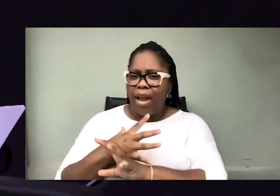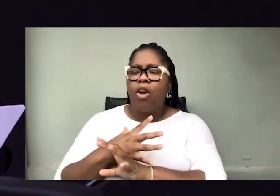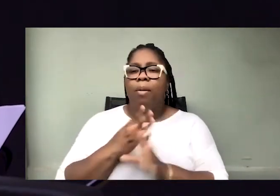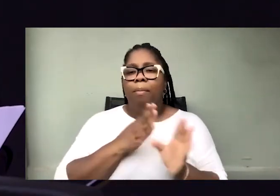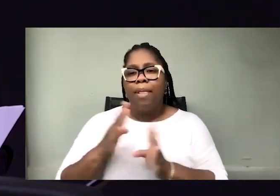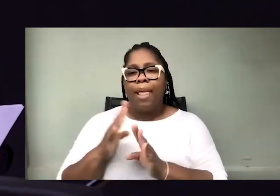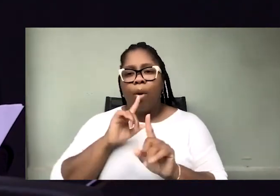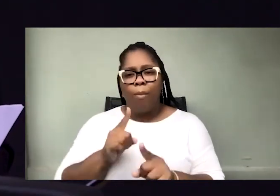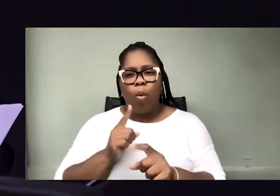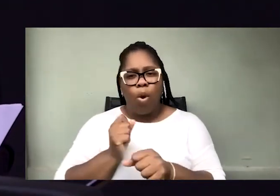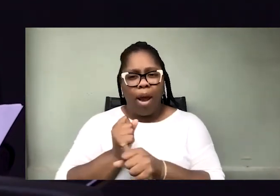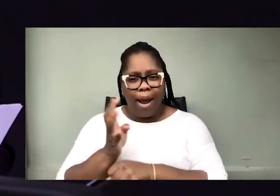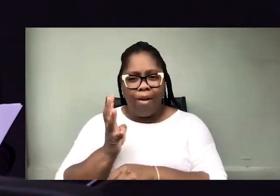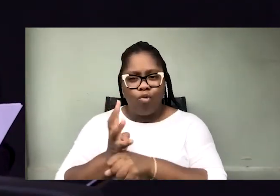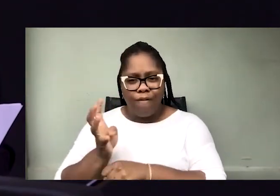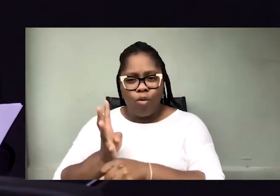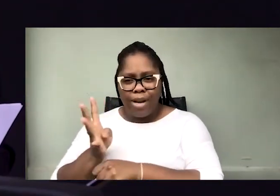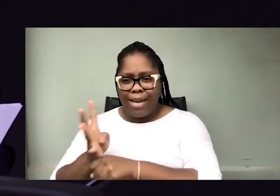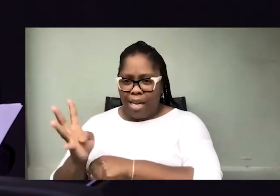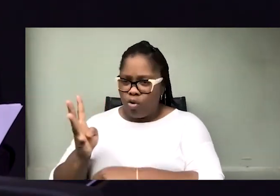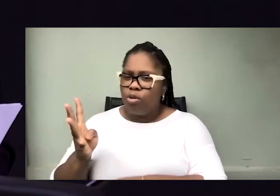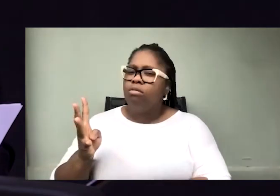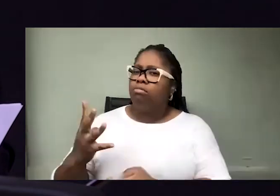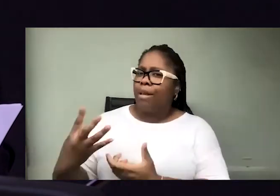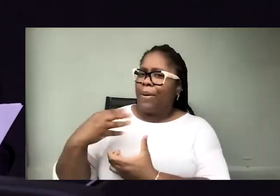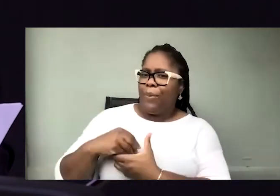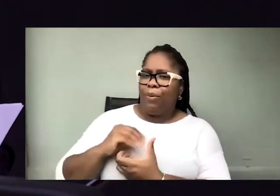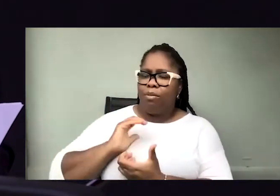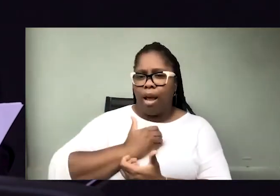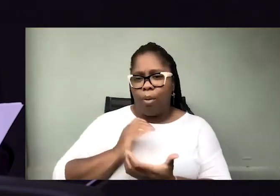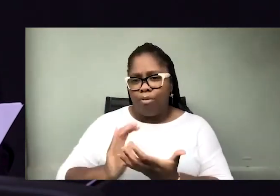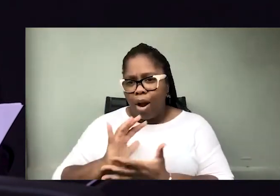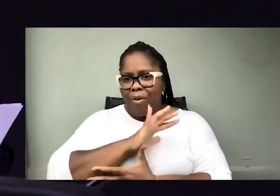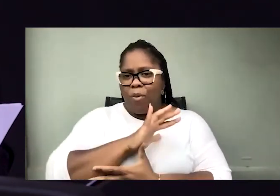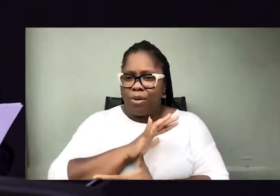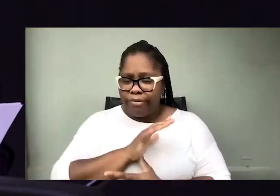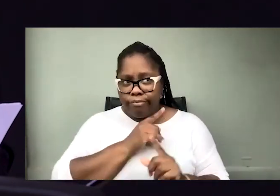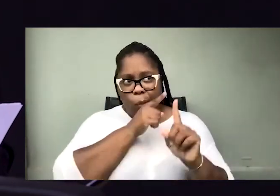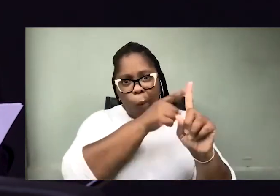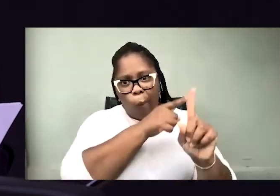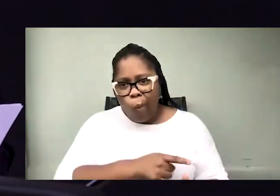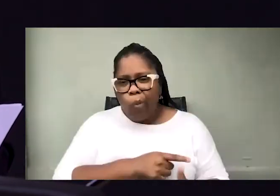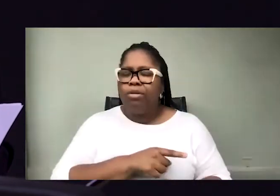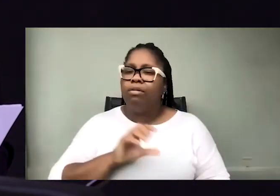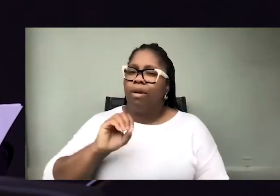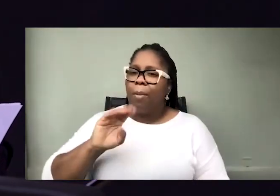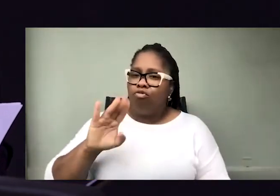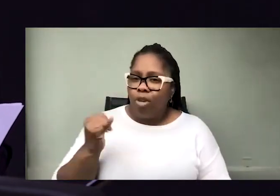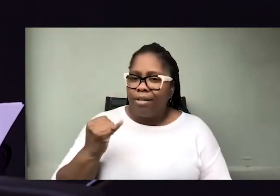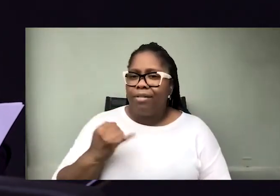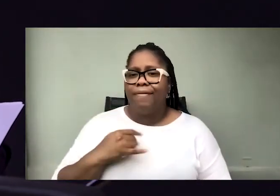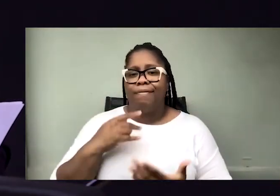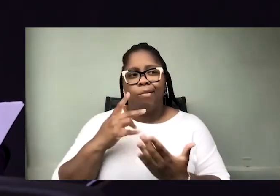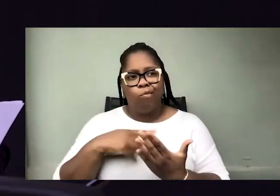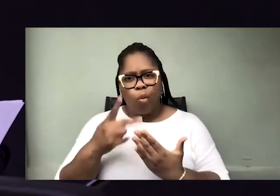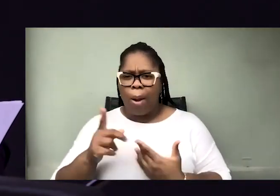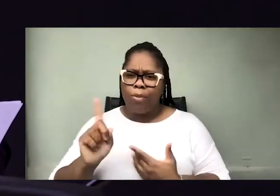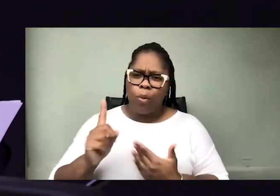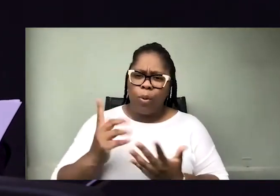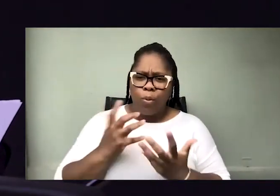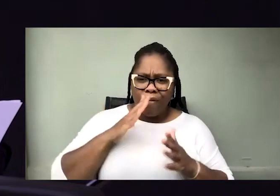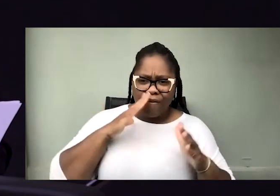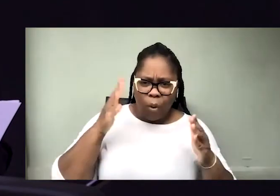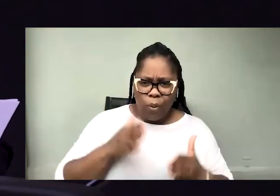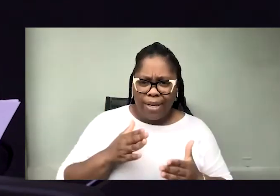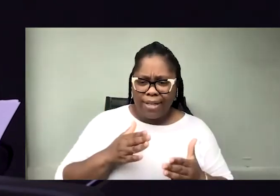4 years, and that outlines all of our priorities, our goals, our objectives, our programs of focus,